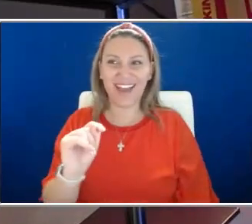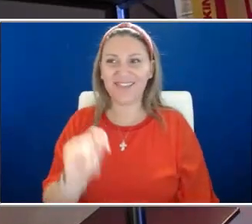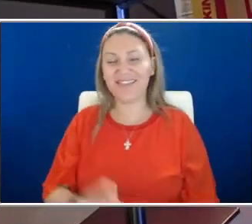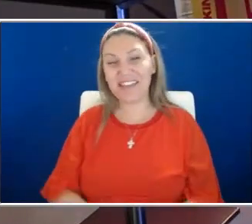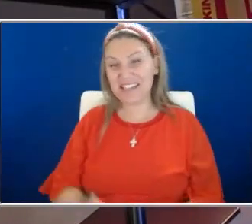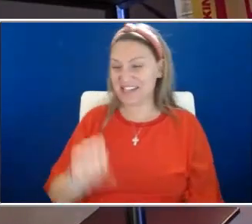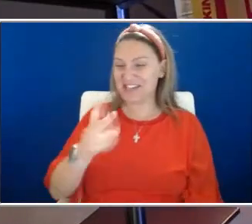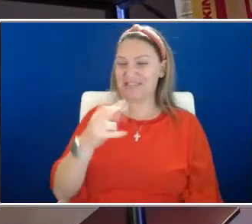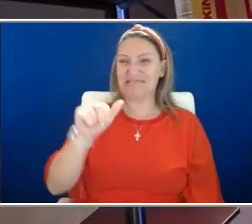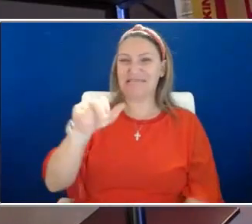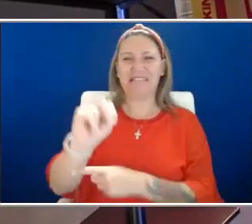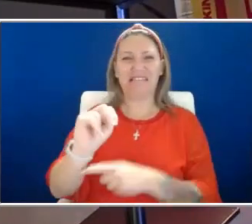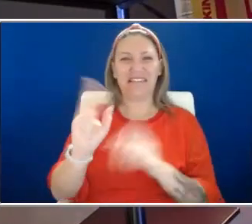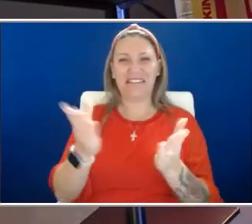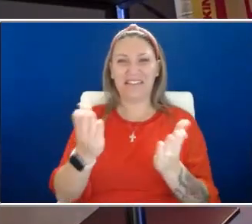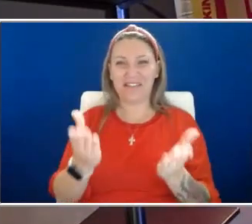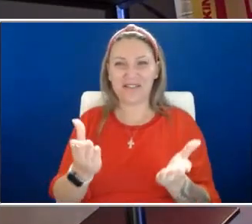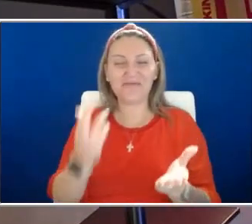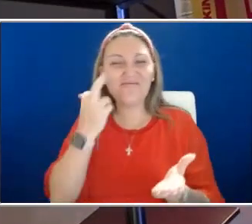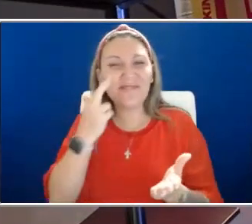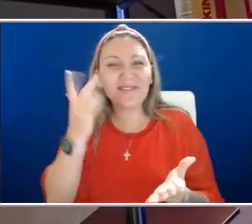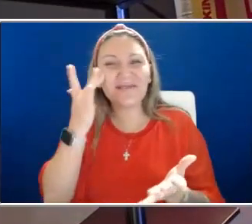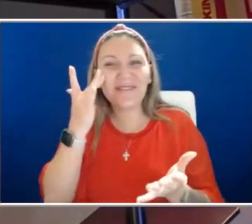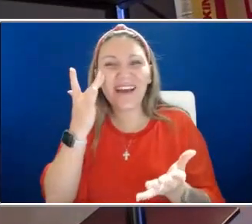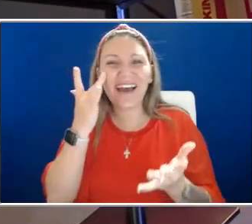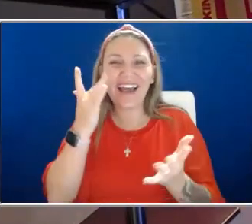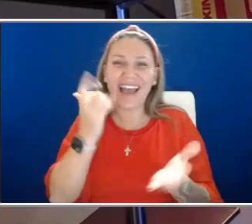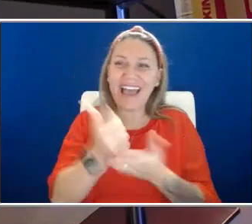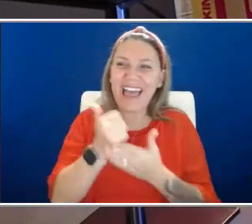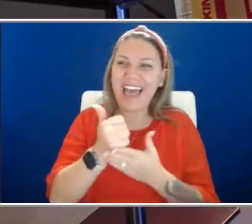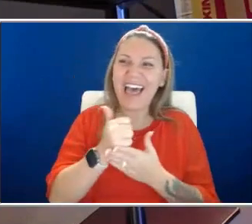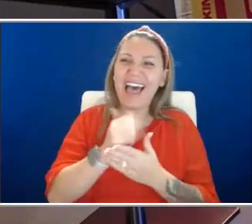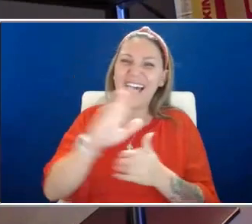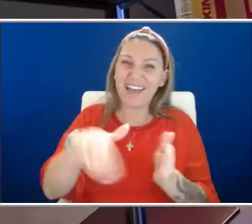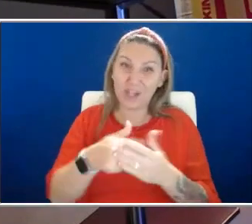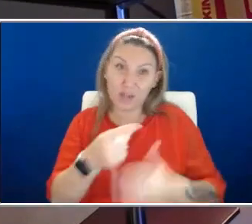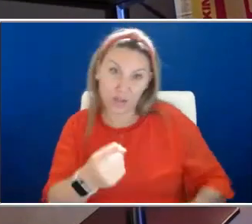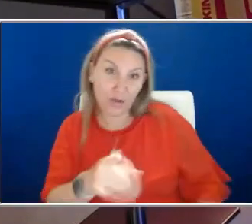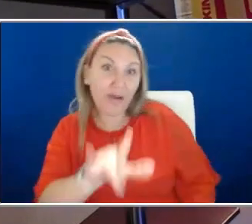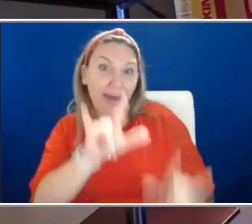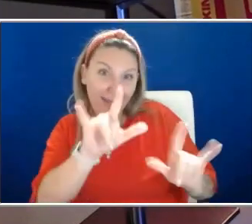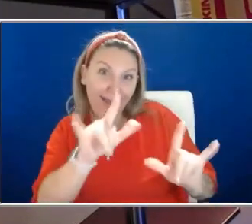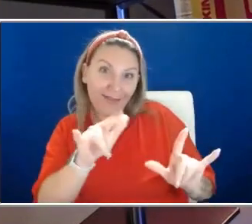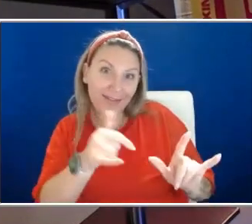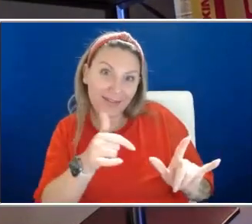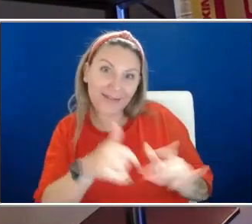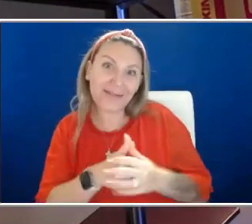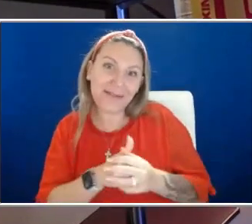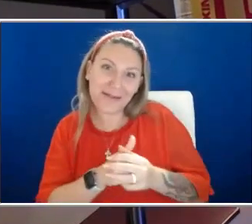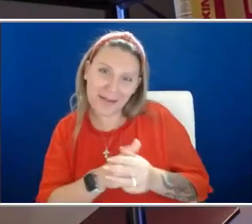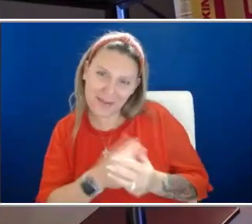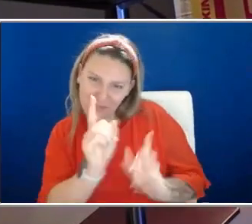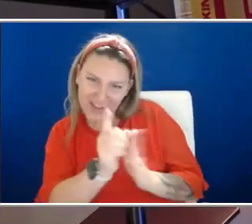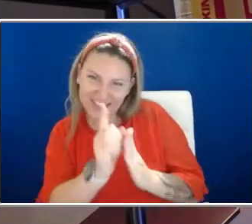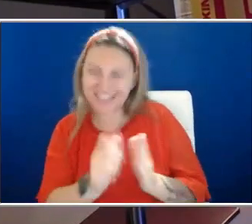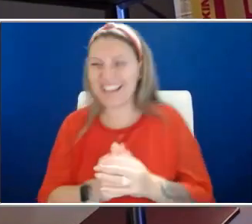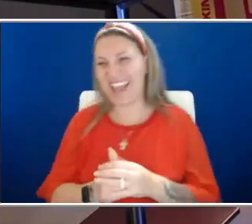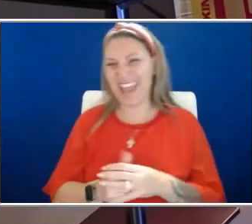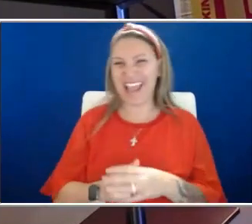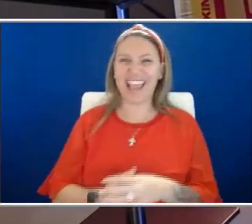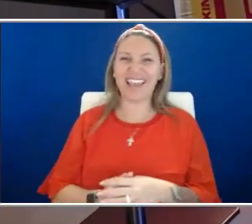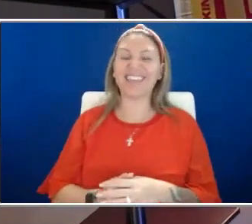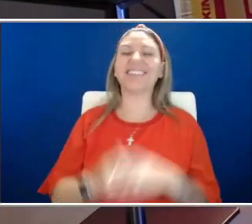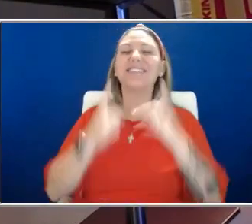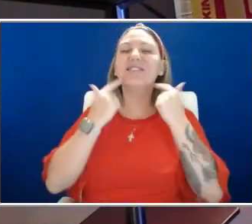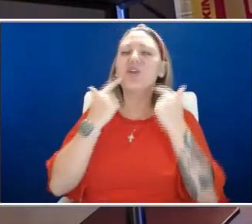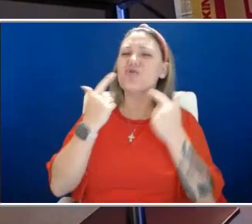here for a reason. That's to help us all kick off. I love you. So just Give me 1 second. Okay, so just what does Red Friday